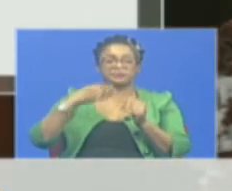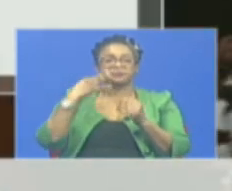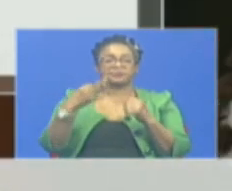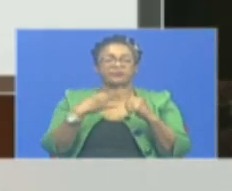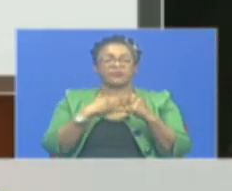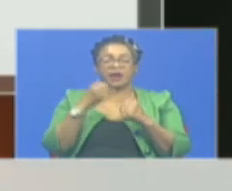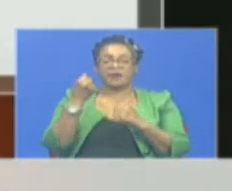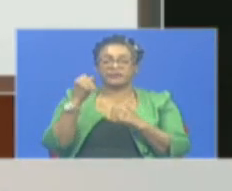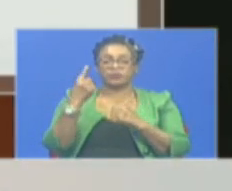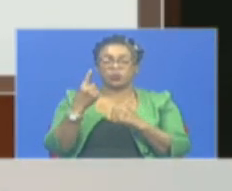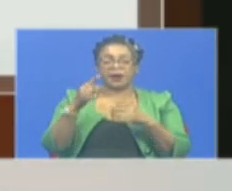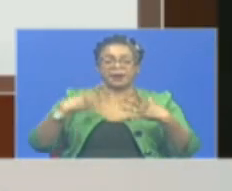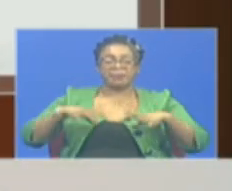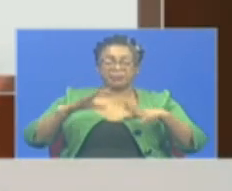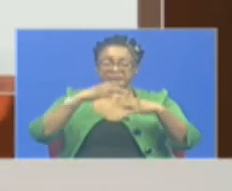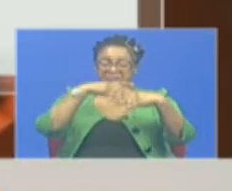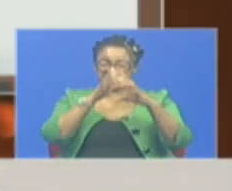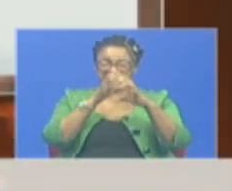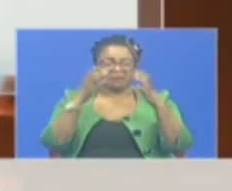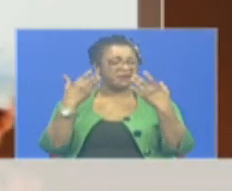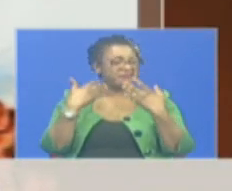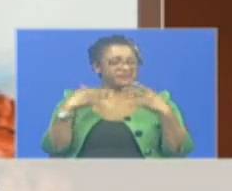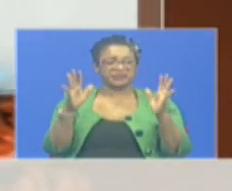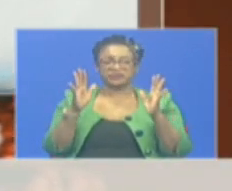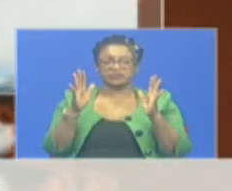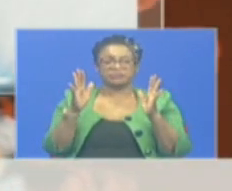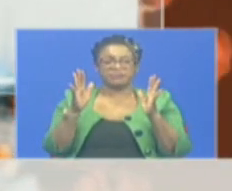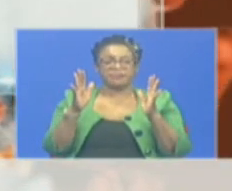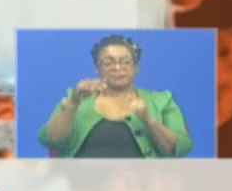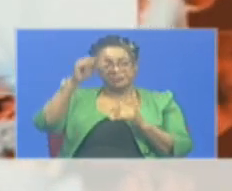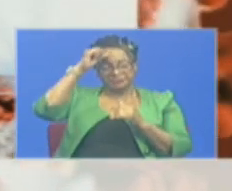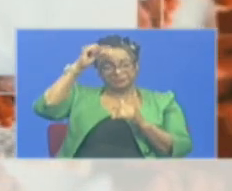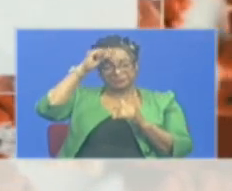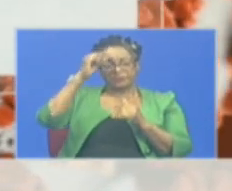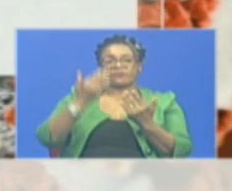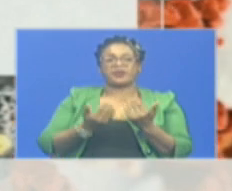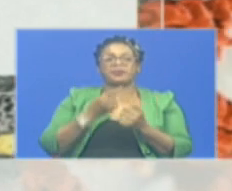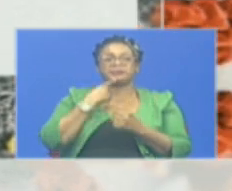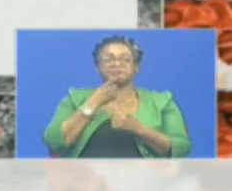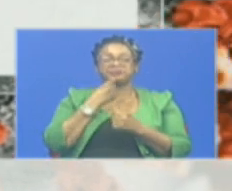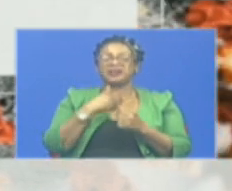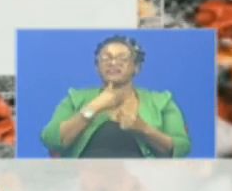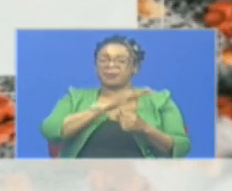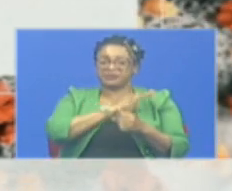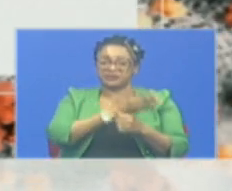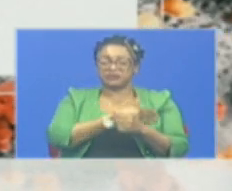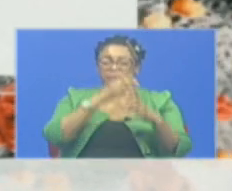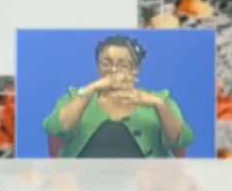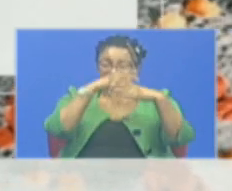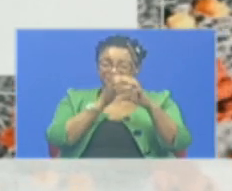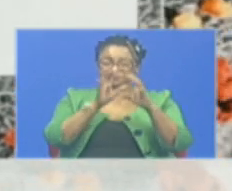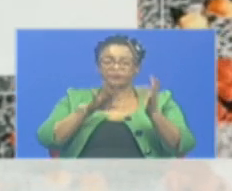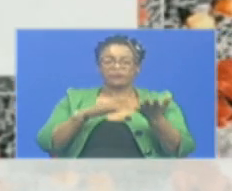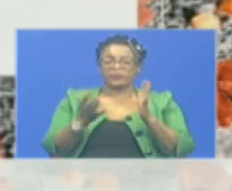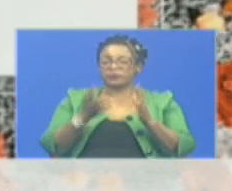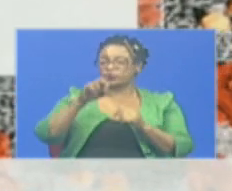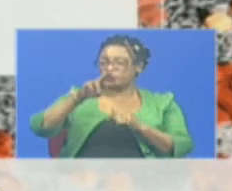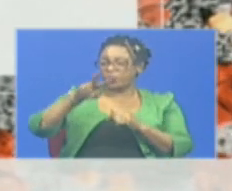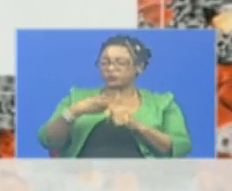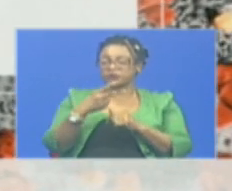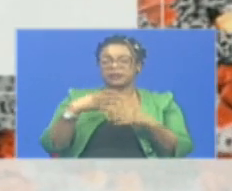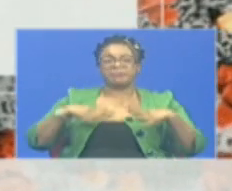44,851 people have been tested in total, with the government now saying it has the capacity to test about 2,000 people